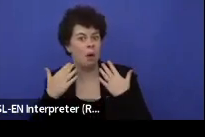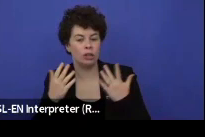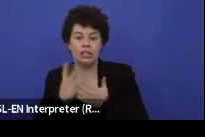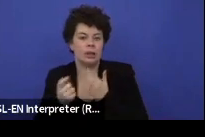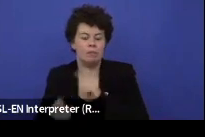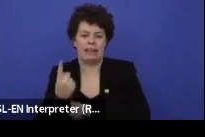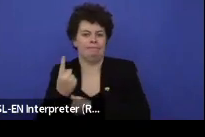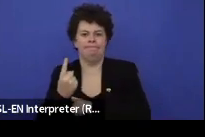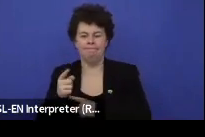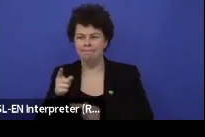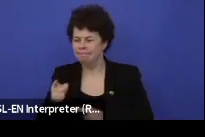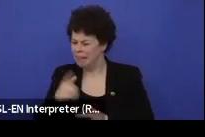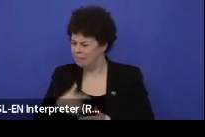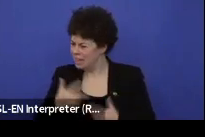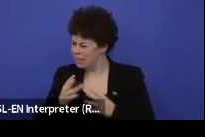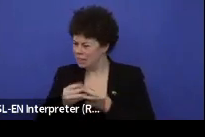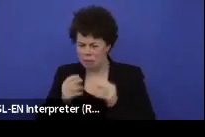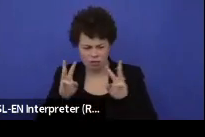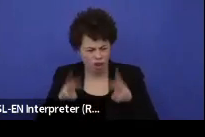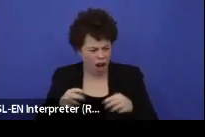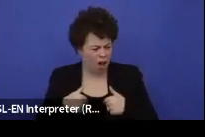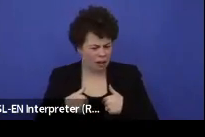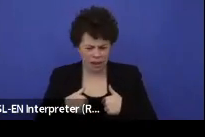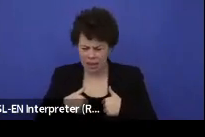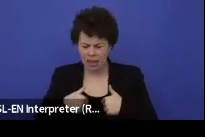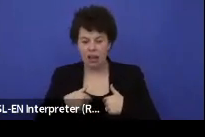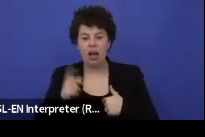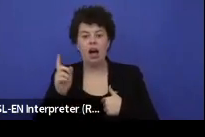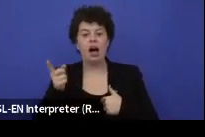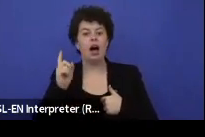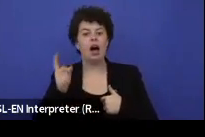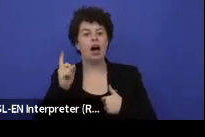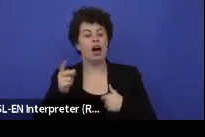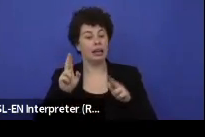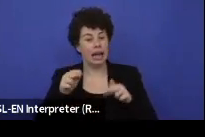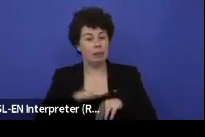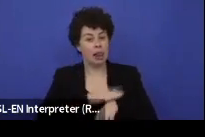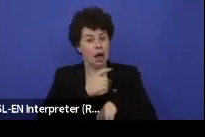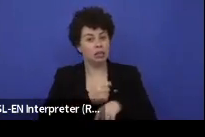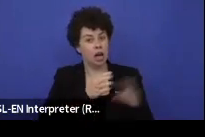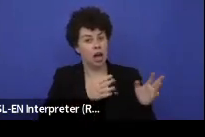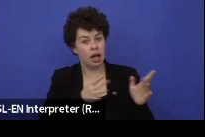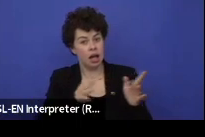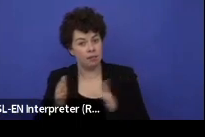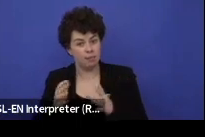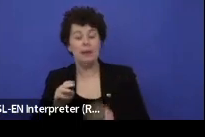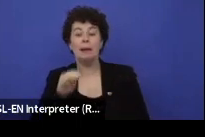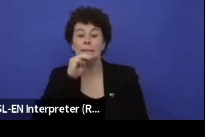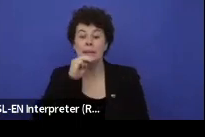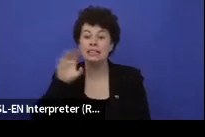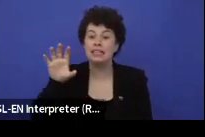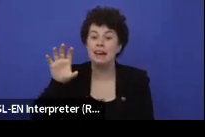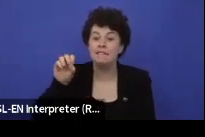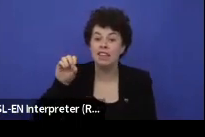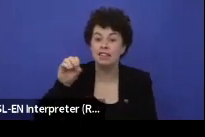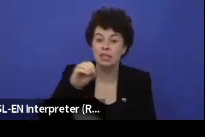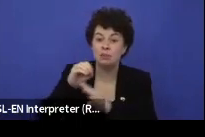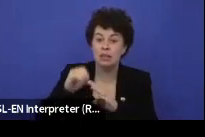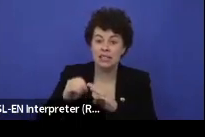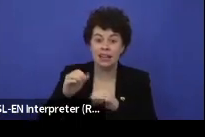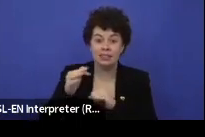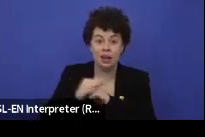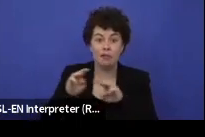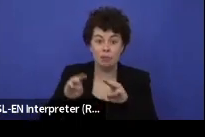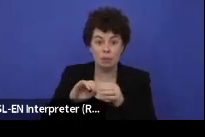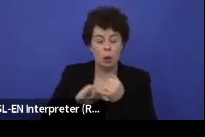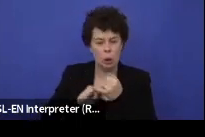right, but they don't quite know what it is. But as a result of that, only 50% of people will go and see their